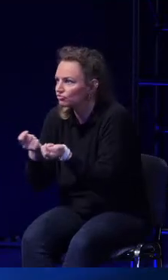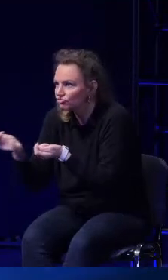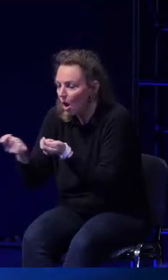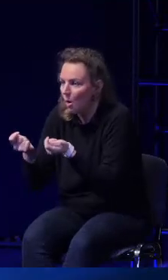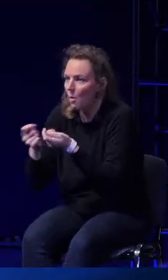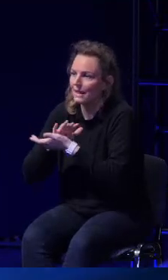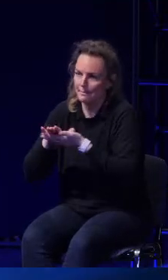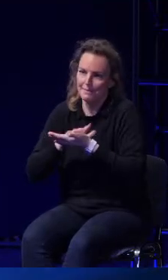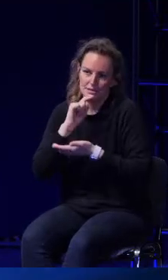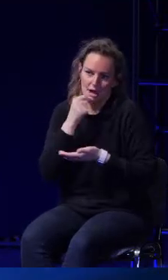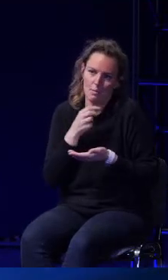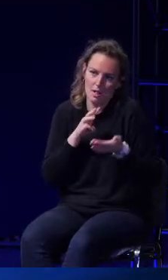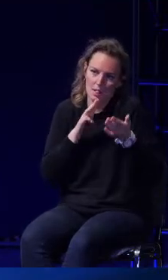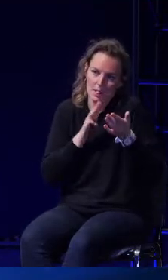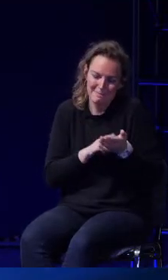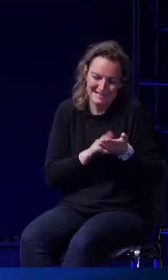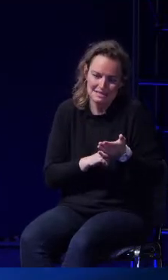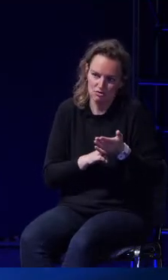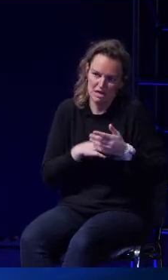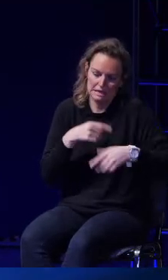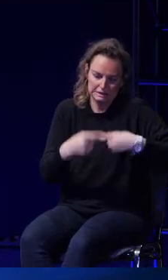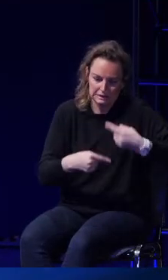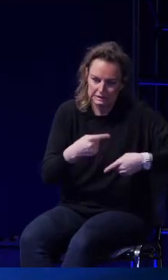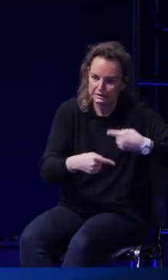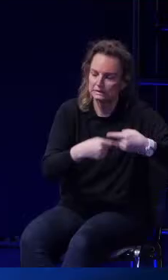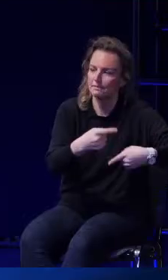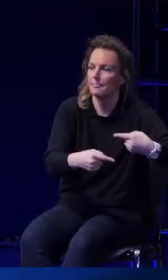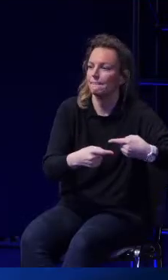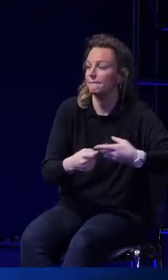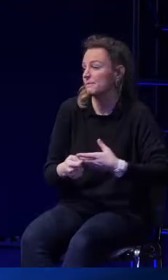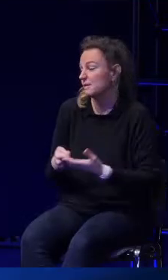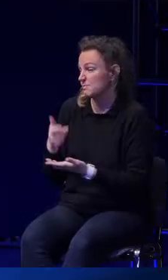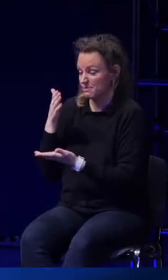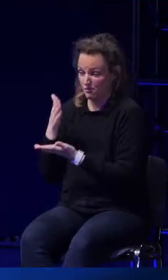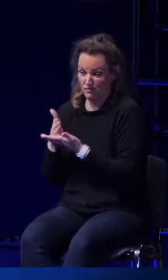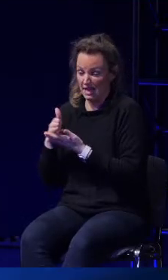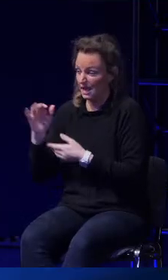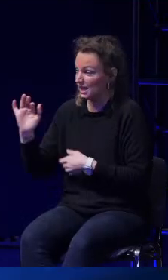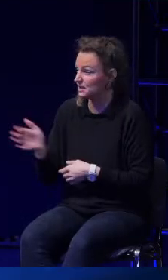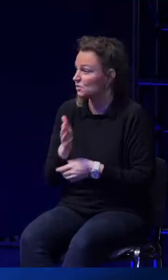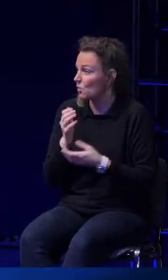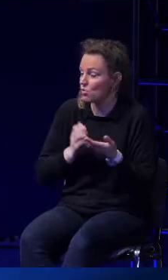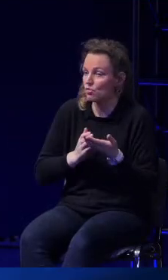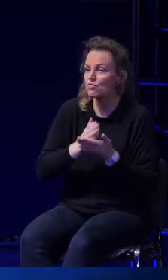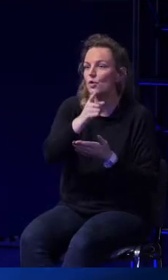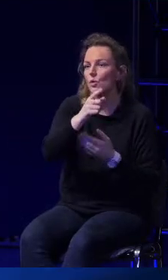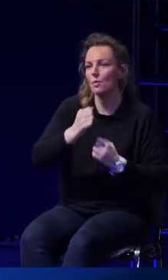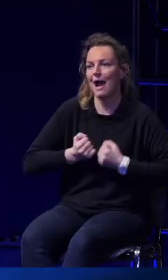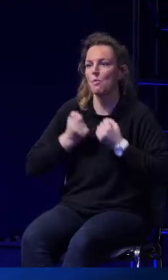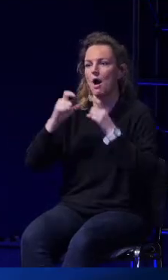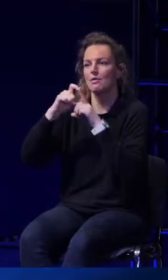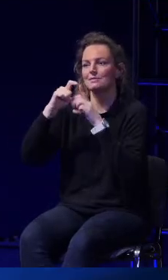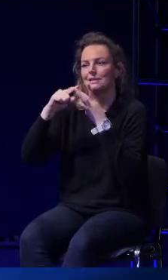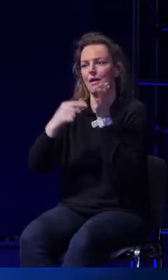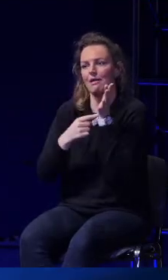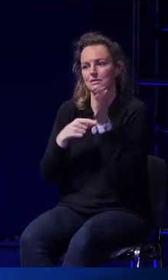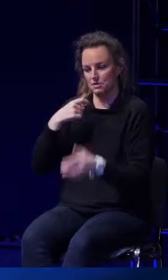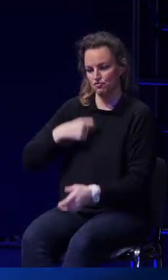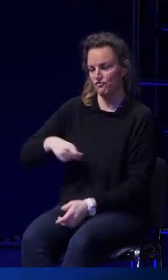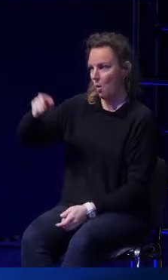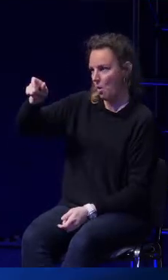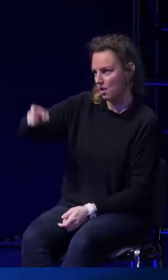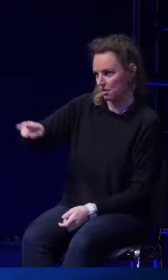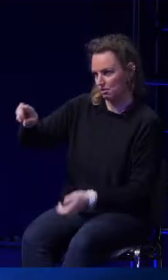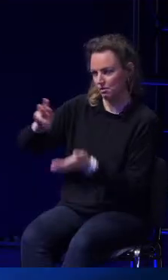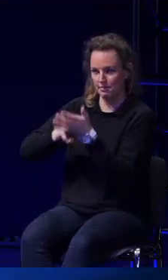it. But generally, it's all going through Mark Glennis, who may be here somewhere, our DIT. I've worked